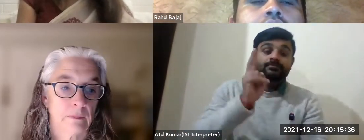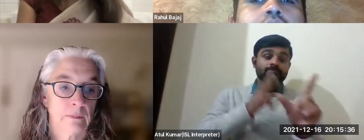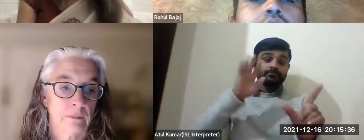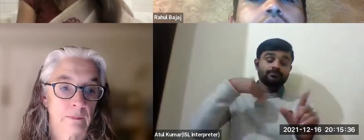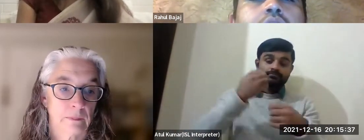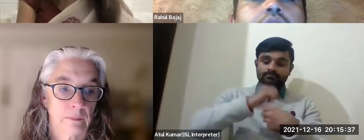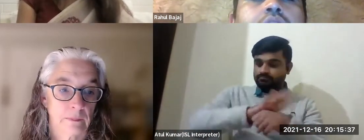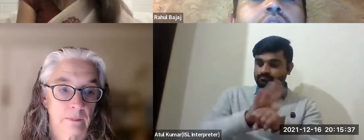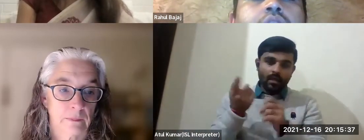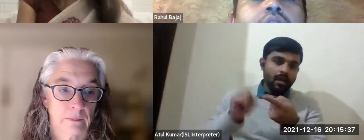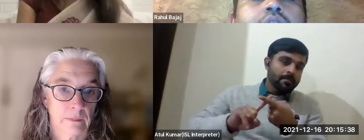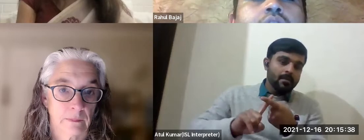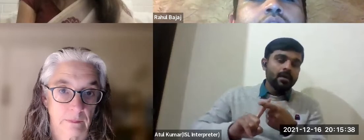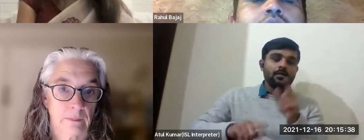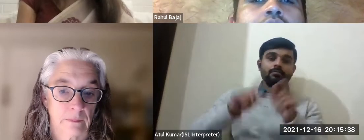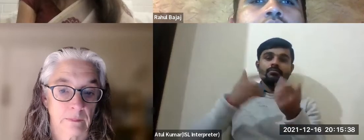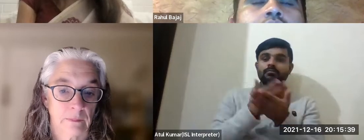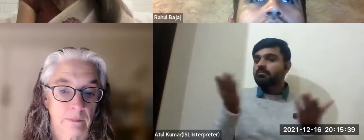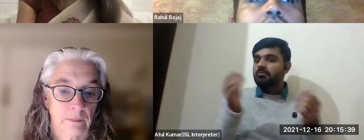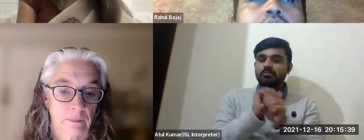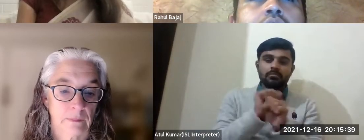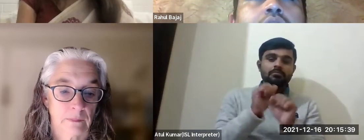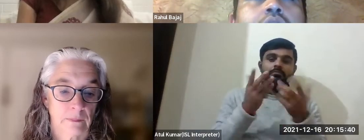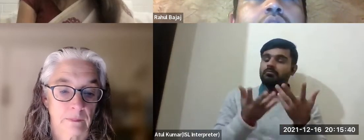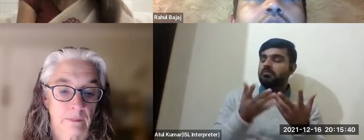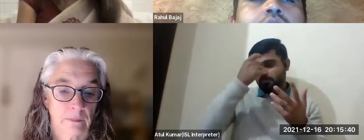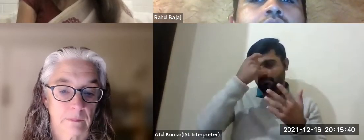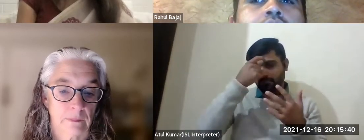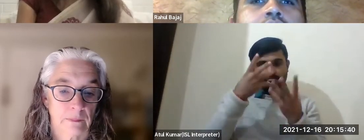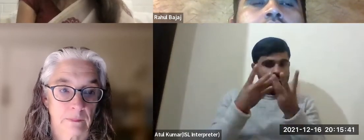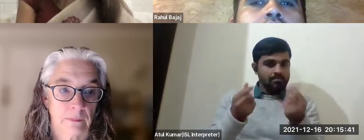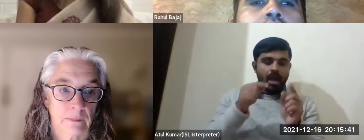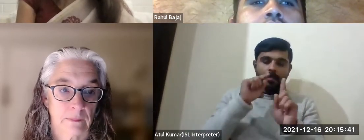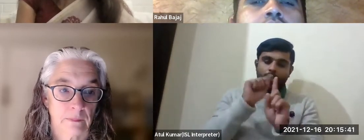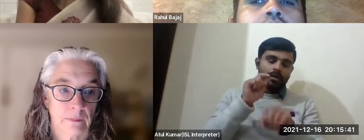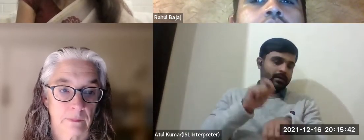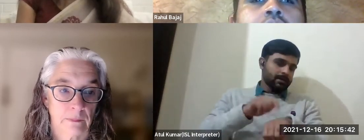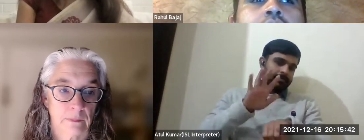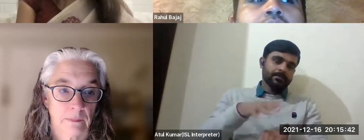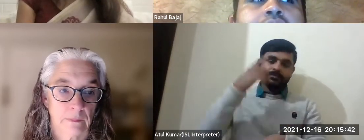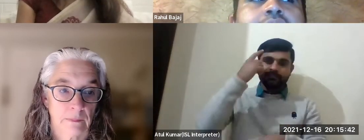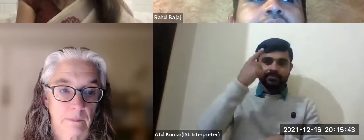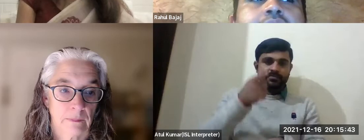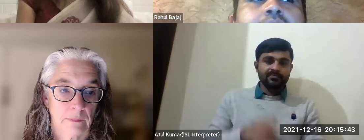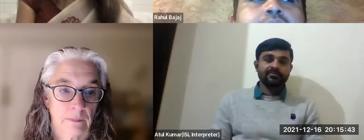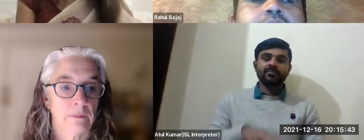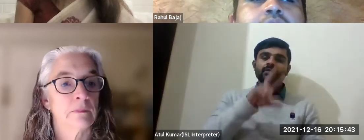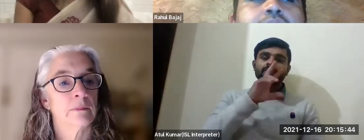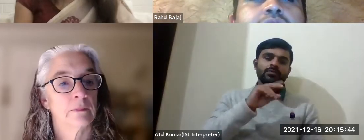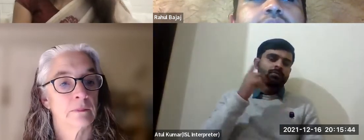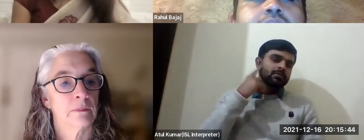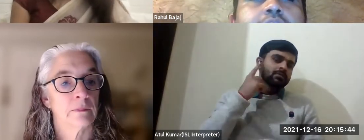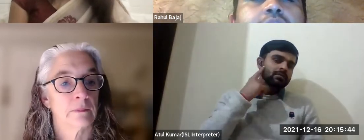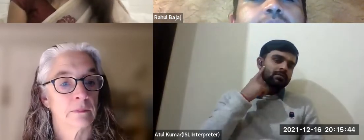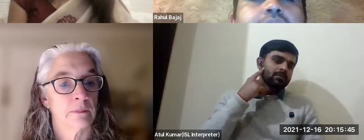away 2 years from all of us being able to work on this problem at this point of time. So I think it is Your now. voice is really coming through in